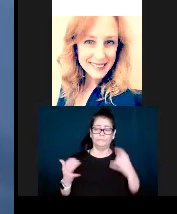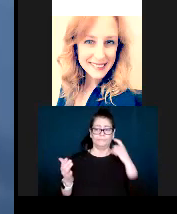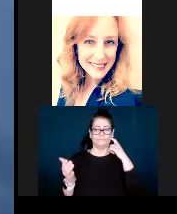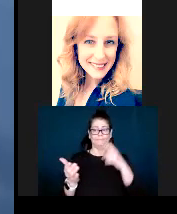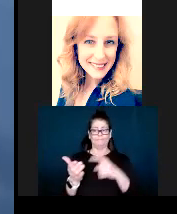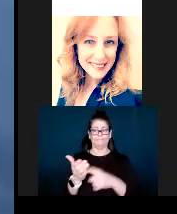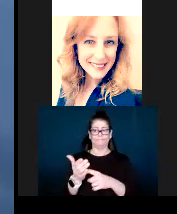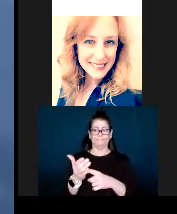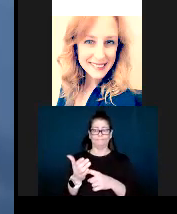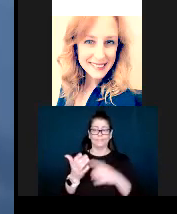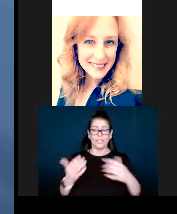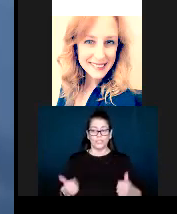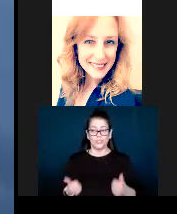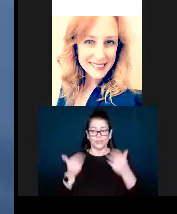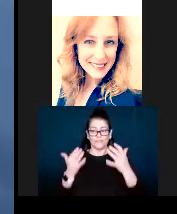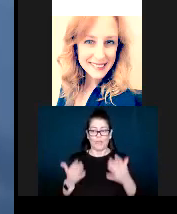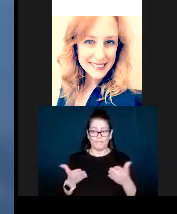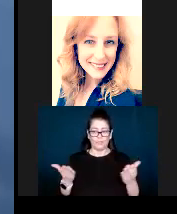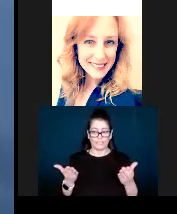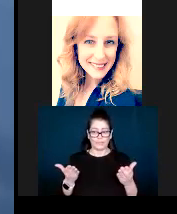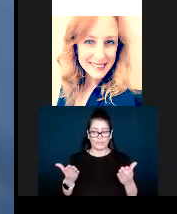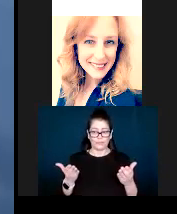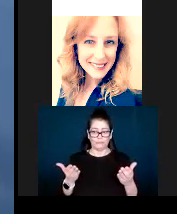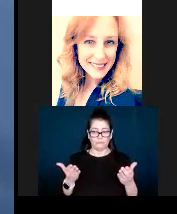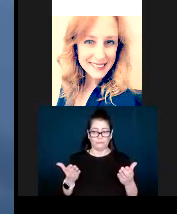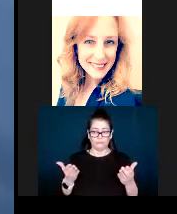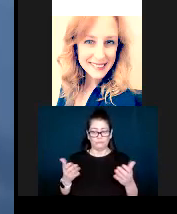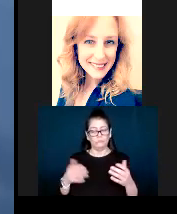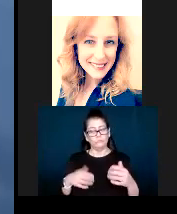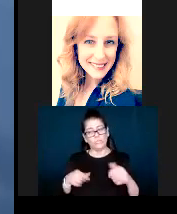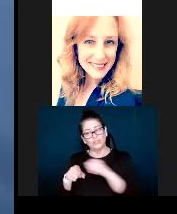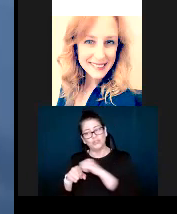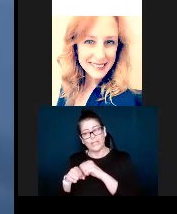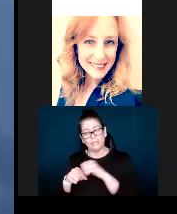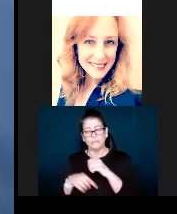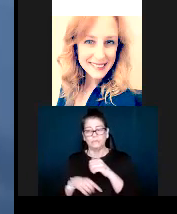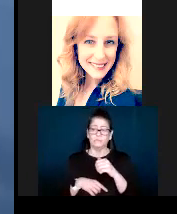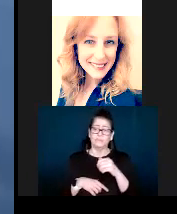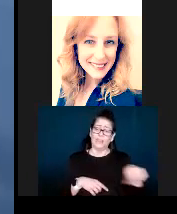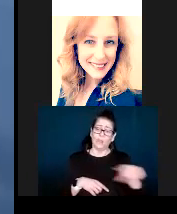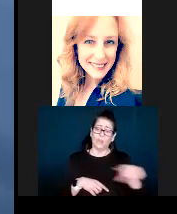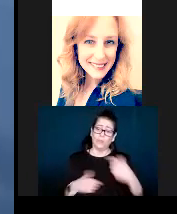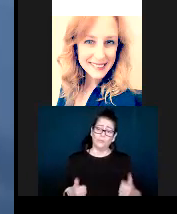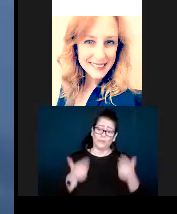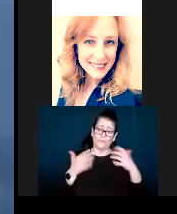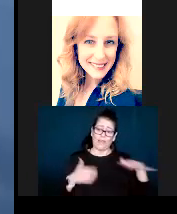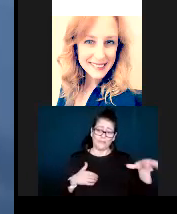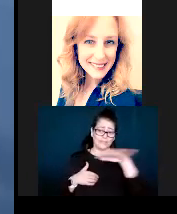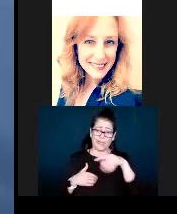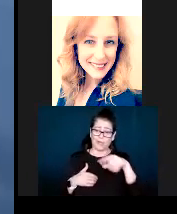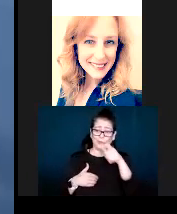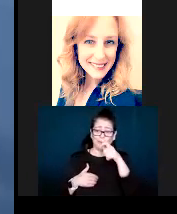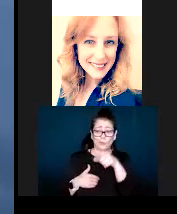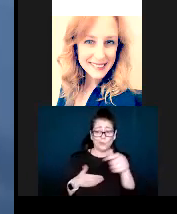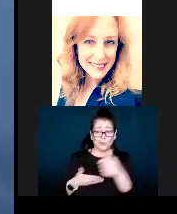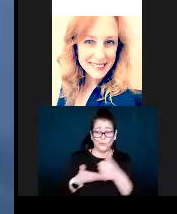that are in our training today and the survivors we help as advocates. We also want to